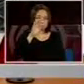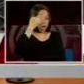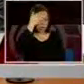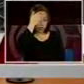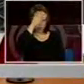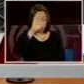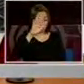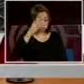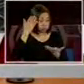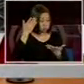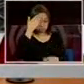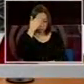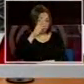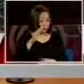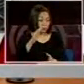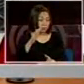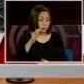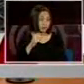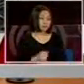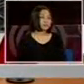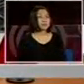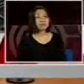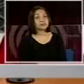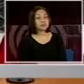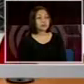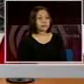privy. And aside from those